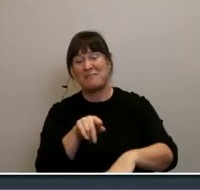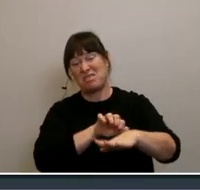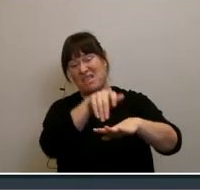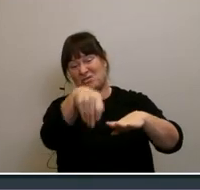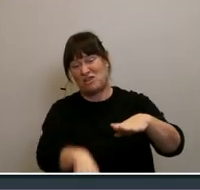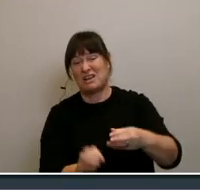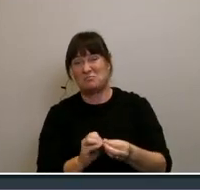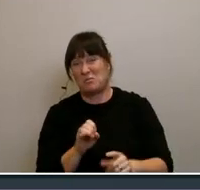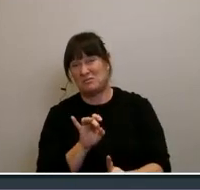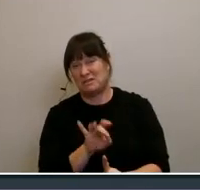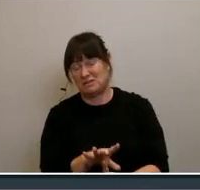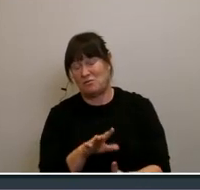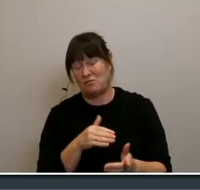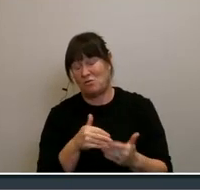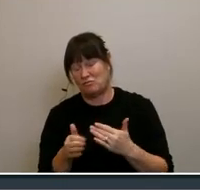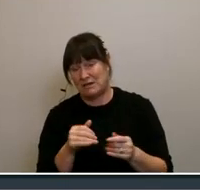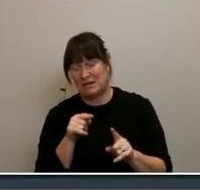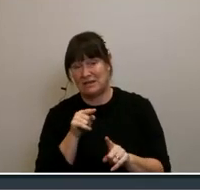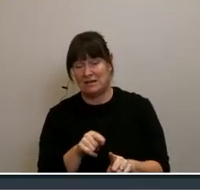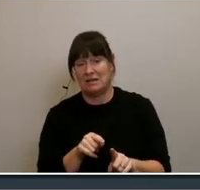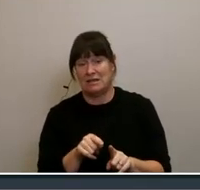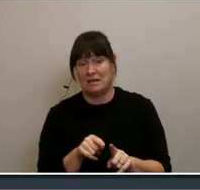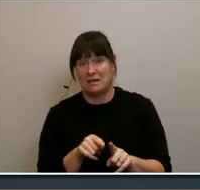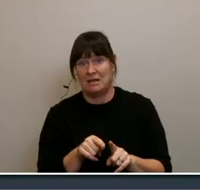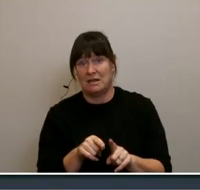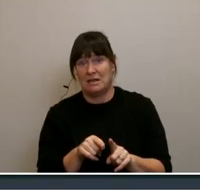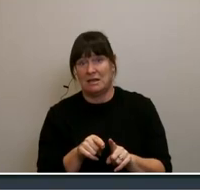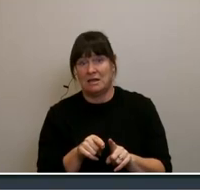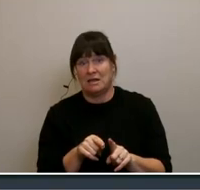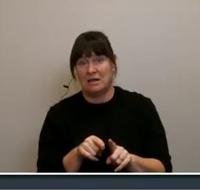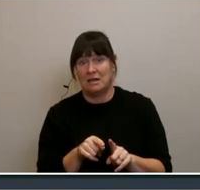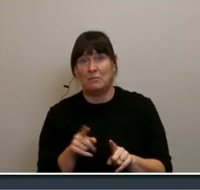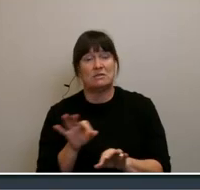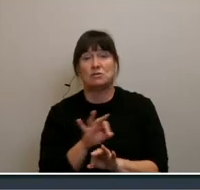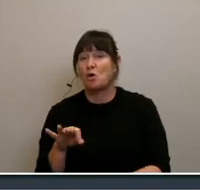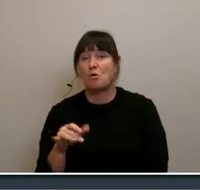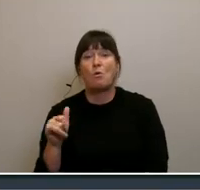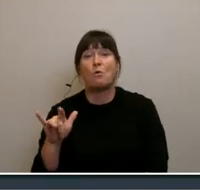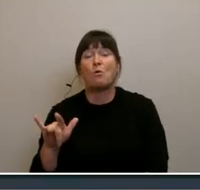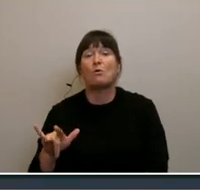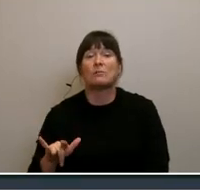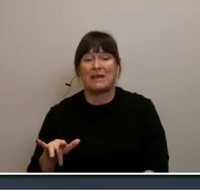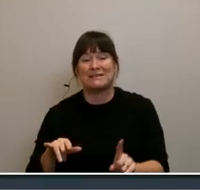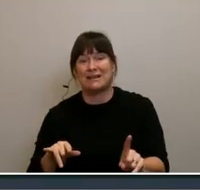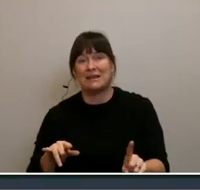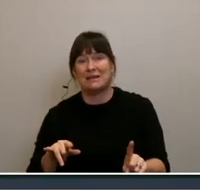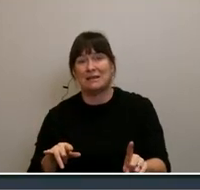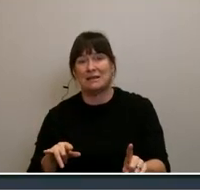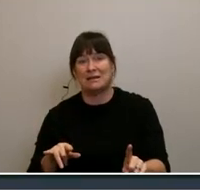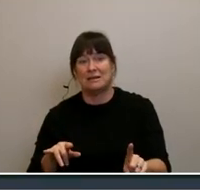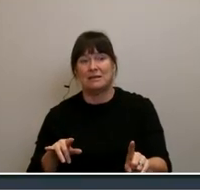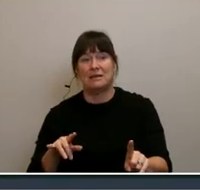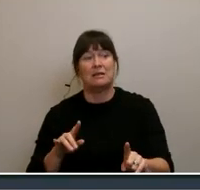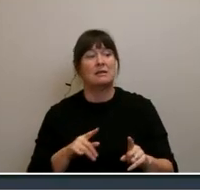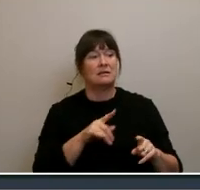within itself. And that is the lack of automation of the pumps down in Tiawara